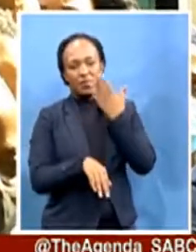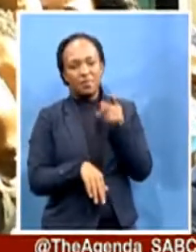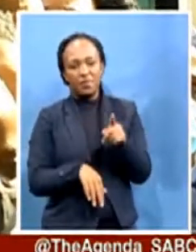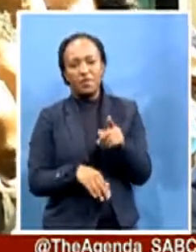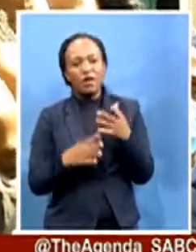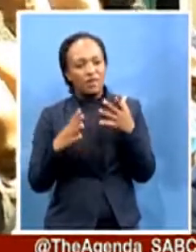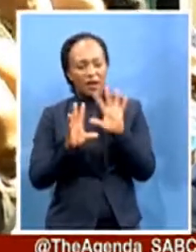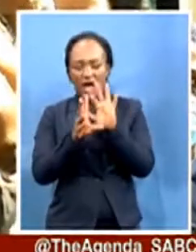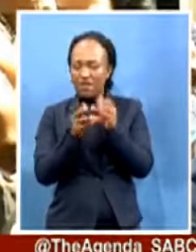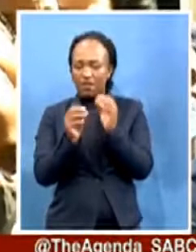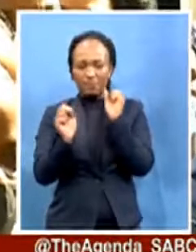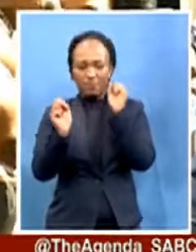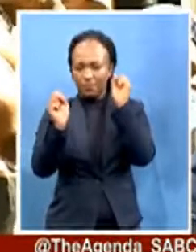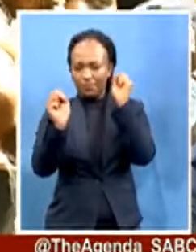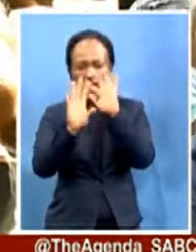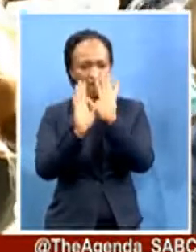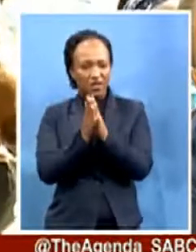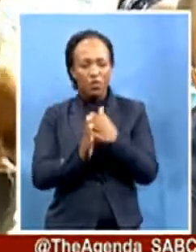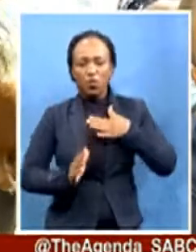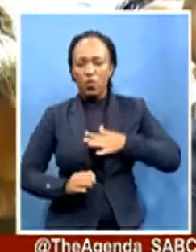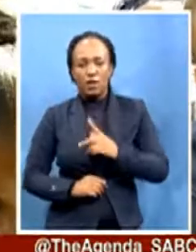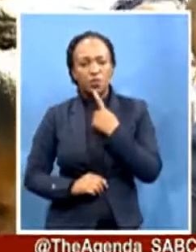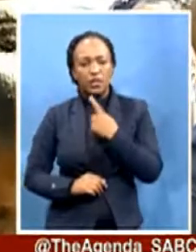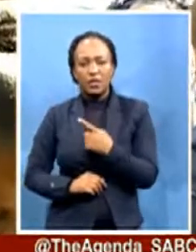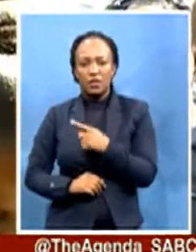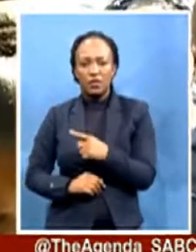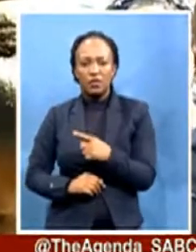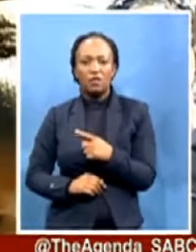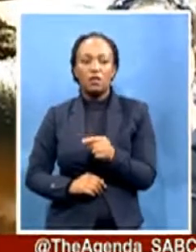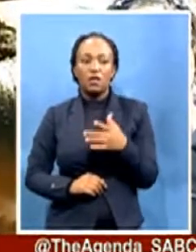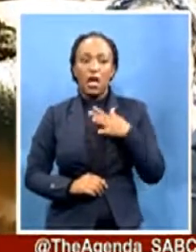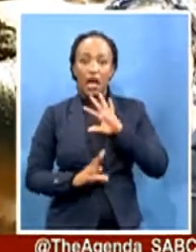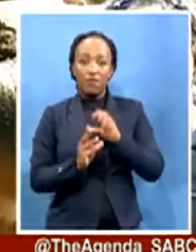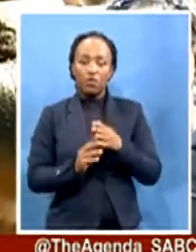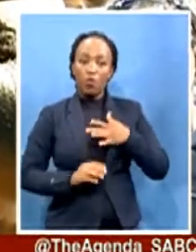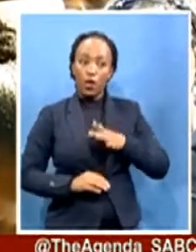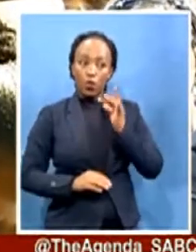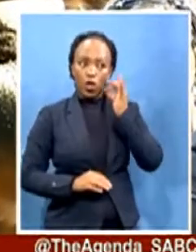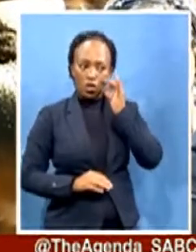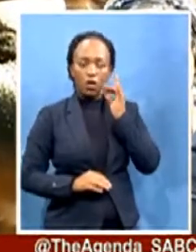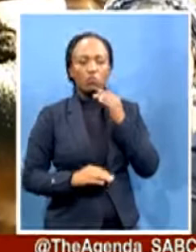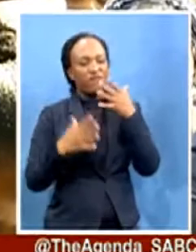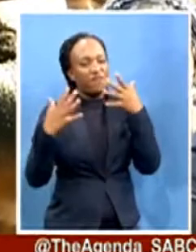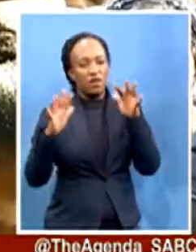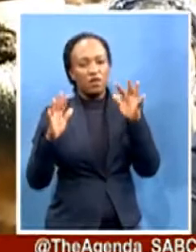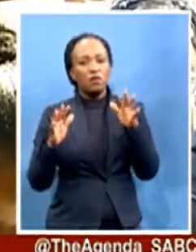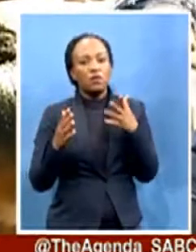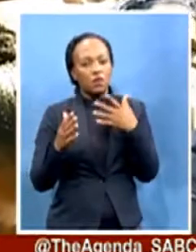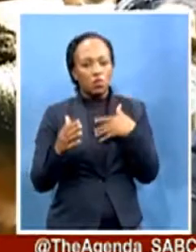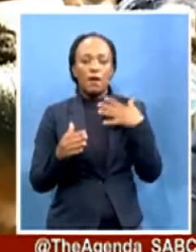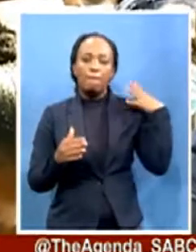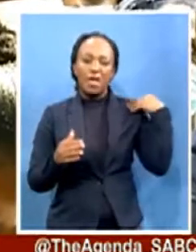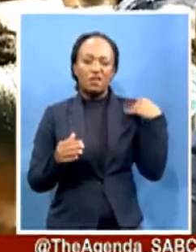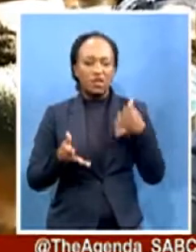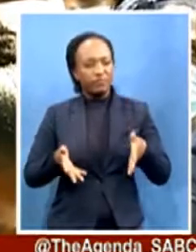wanted for us to hear, so we will be able to release the minister so that he can